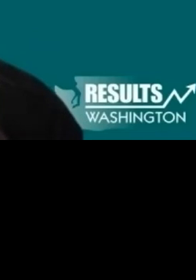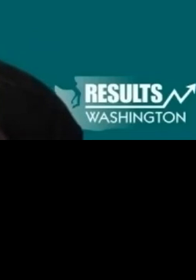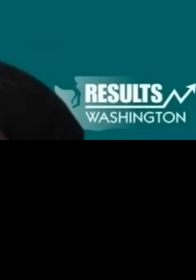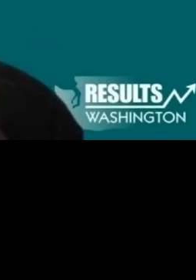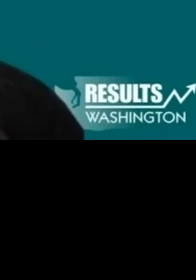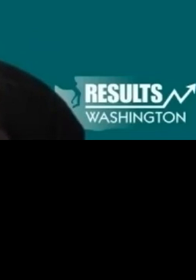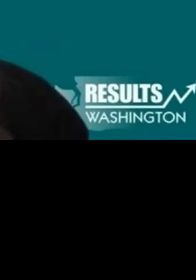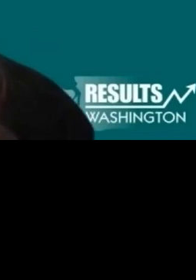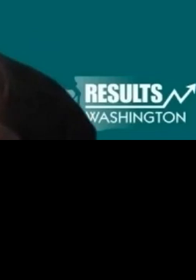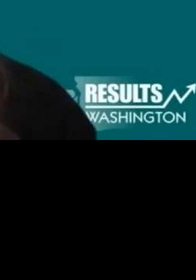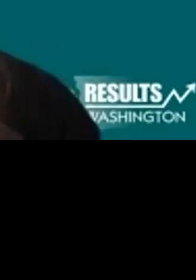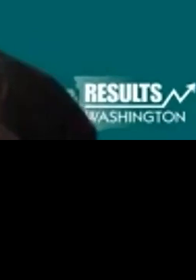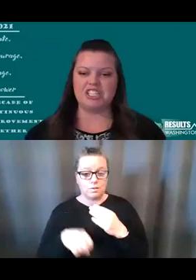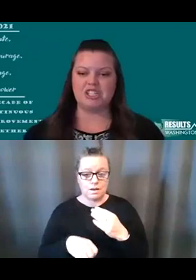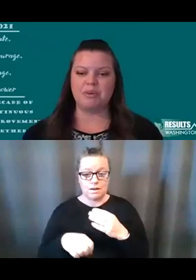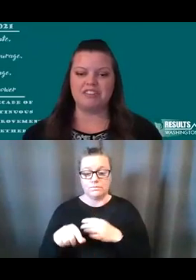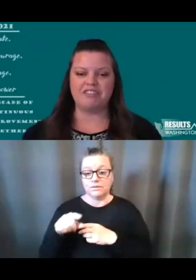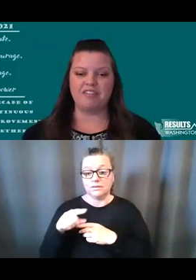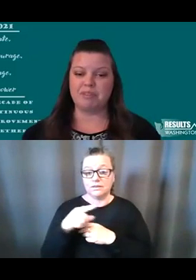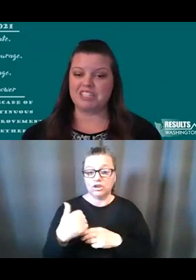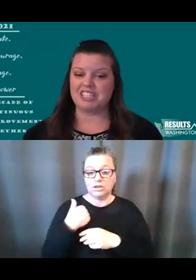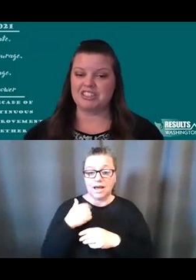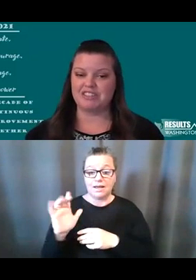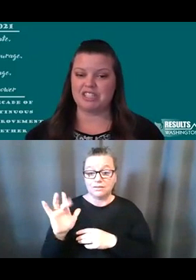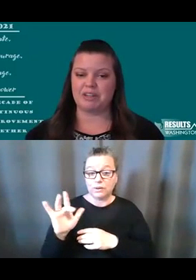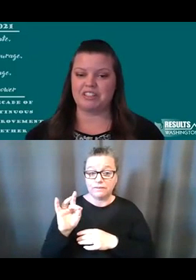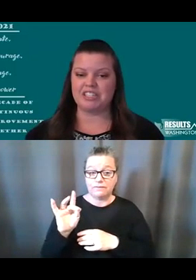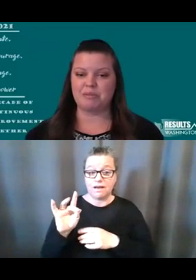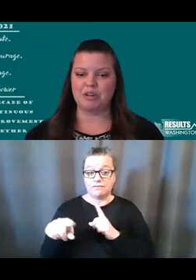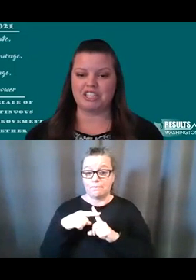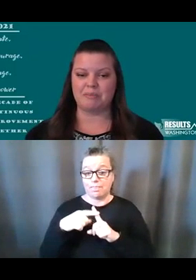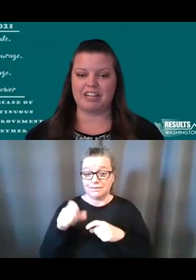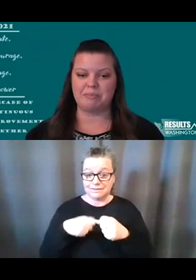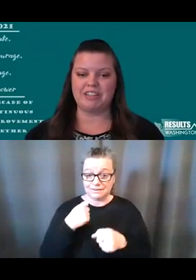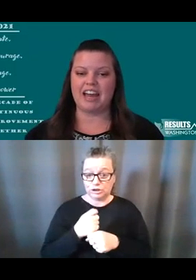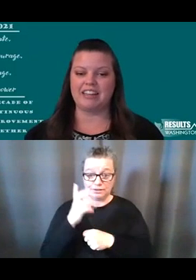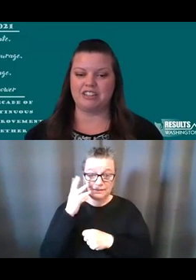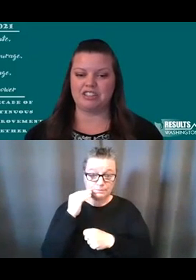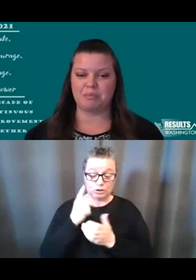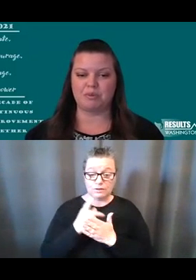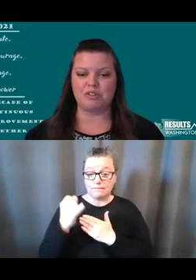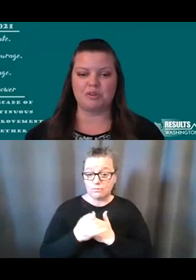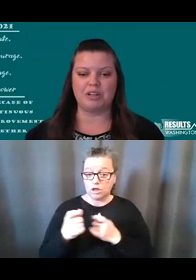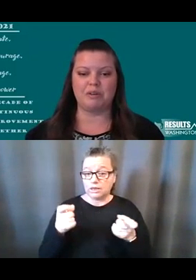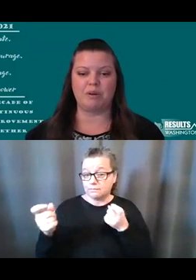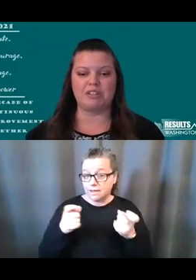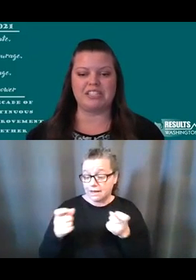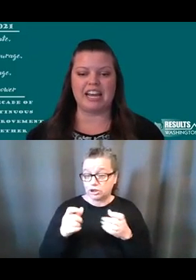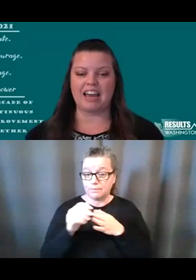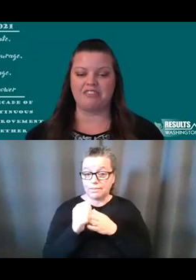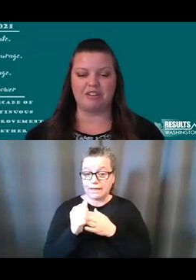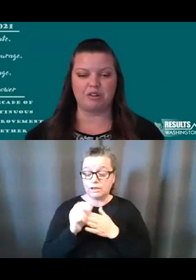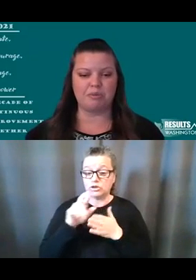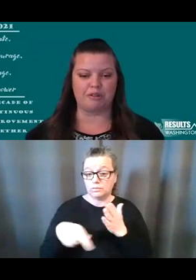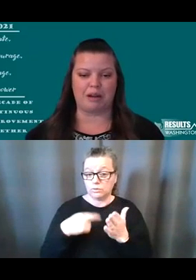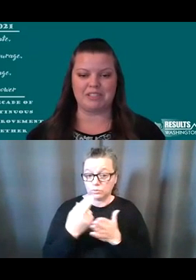and report outcomes. She has 25 plus years of experience in project management and leadership roles working with both state